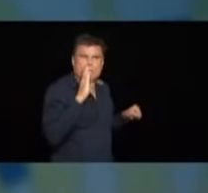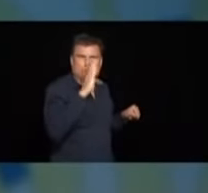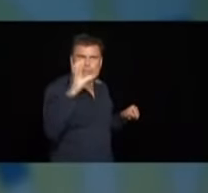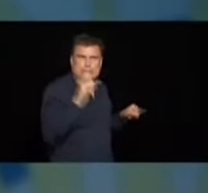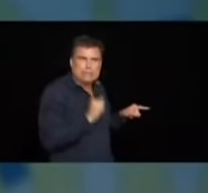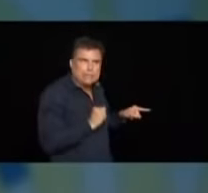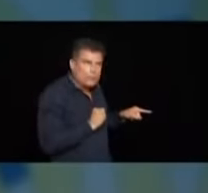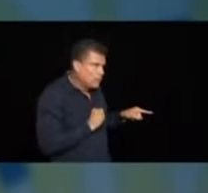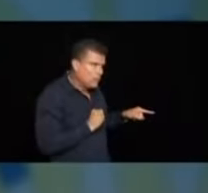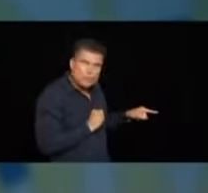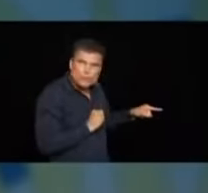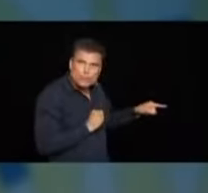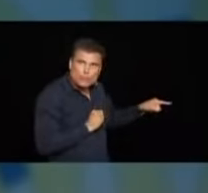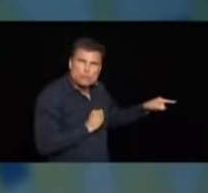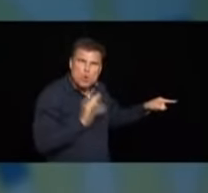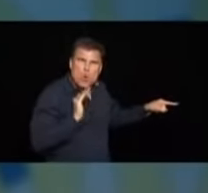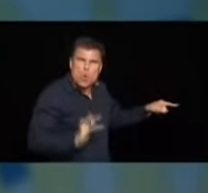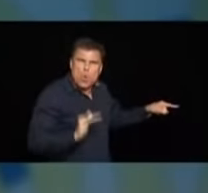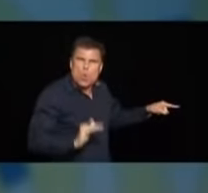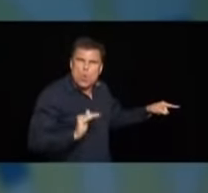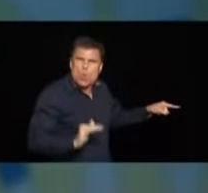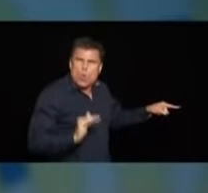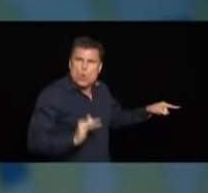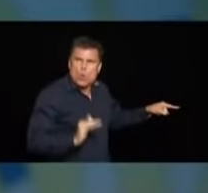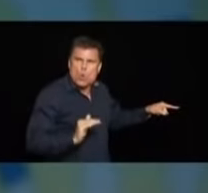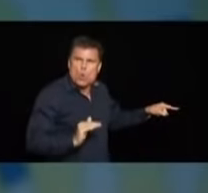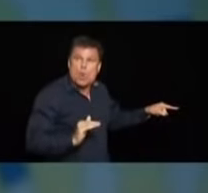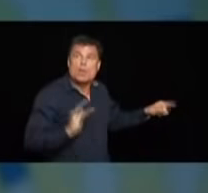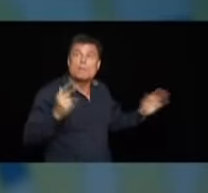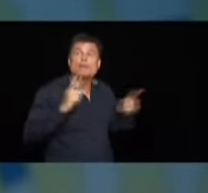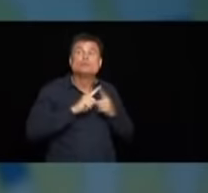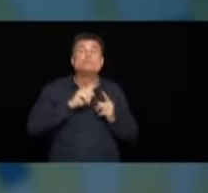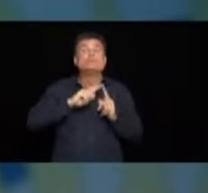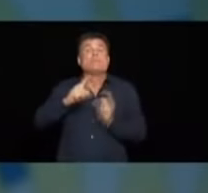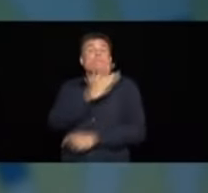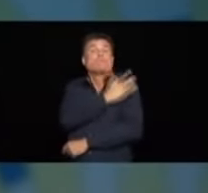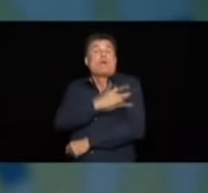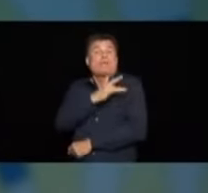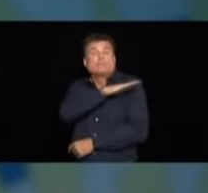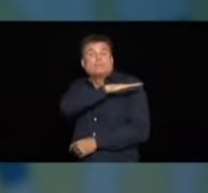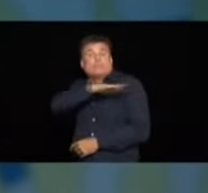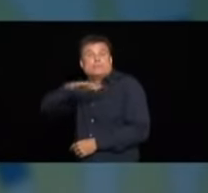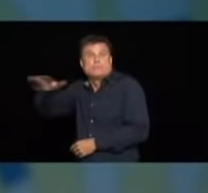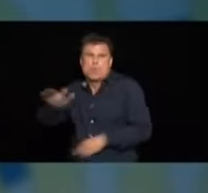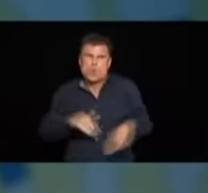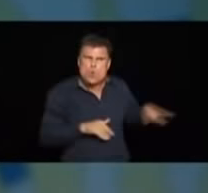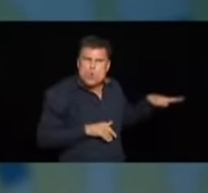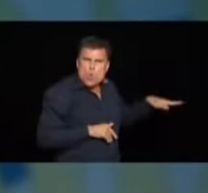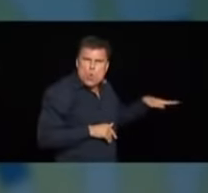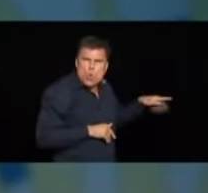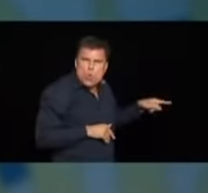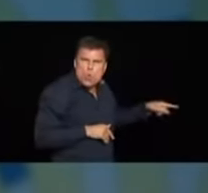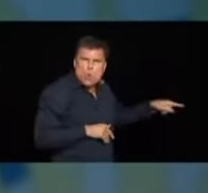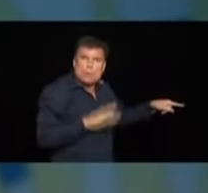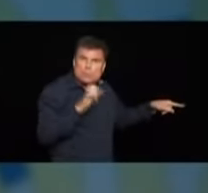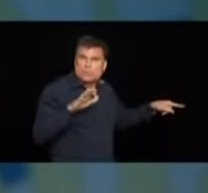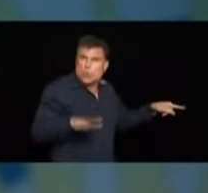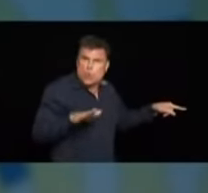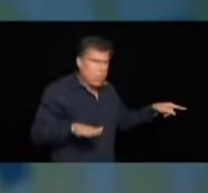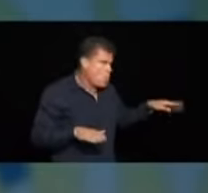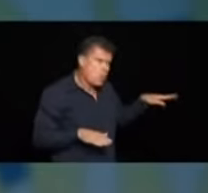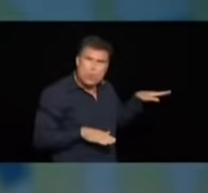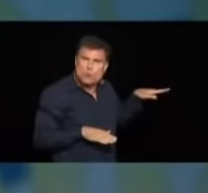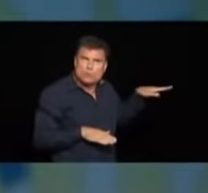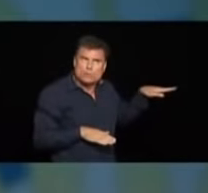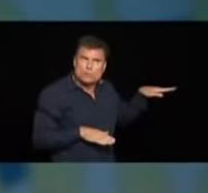ourselves to other provinces, we have a slight uptick, but we are still very low.